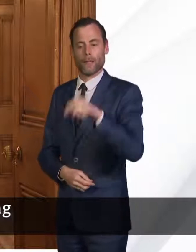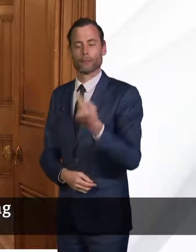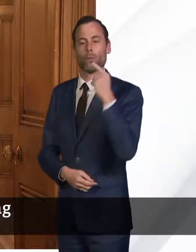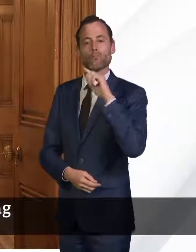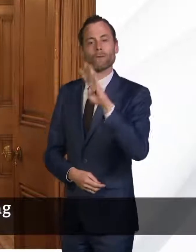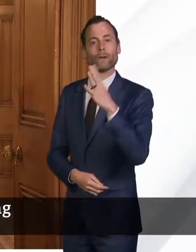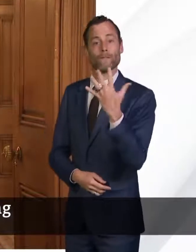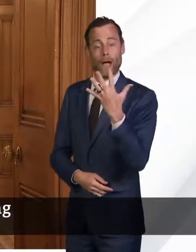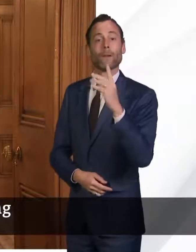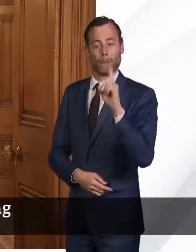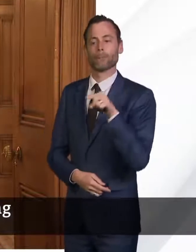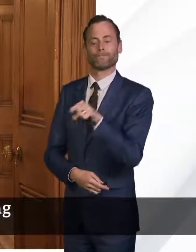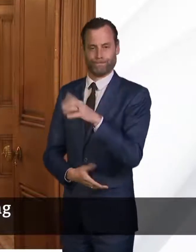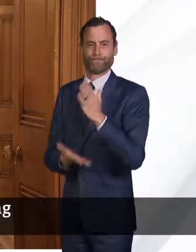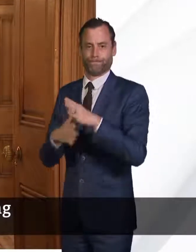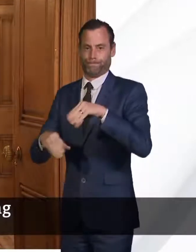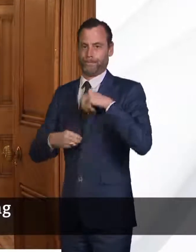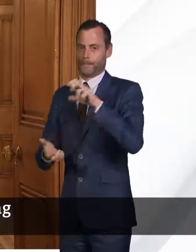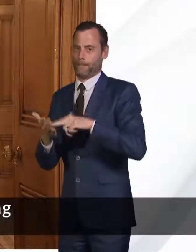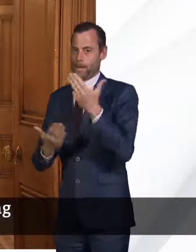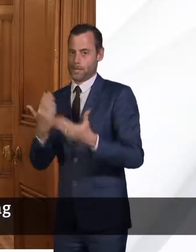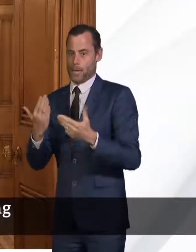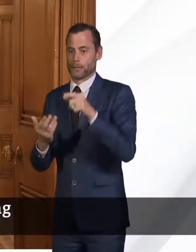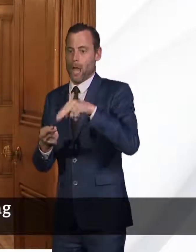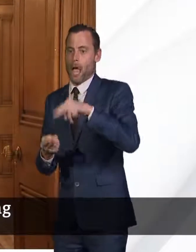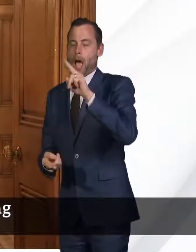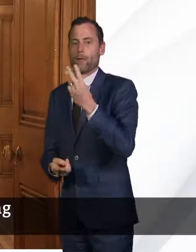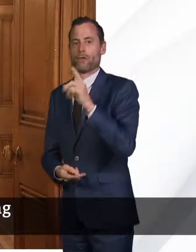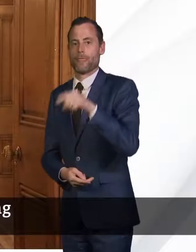161,145 people have tested positive, an increase of